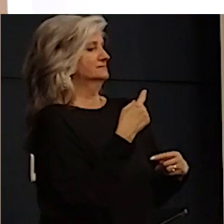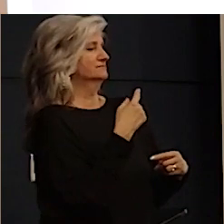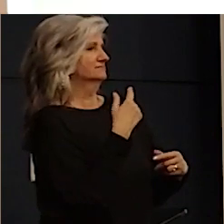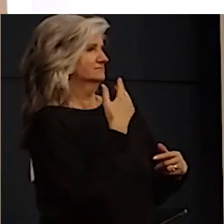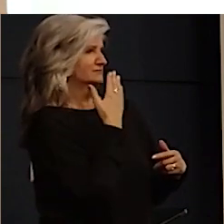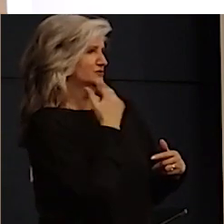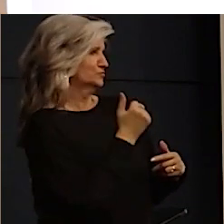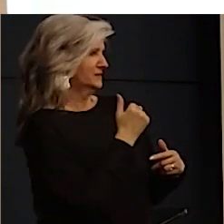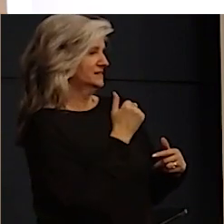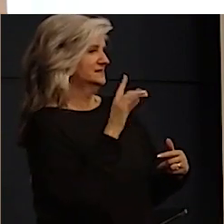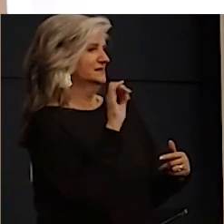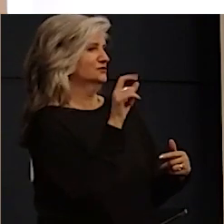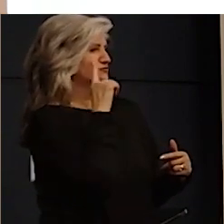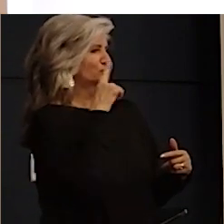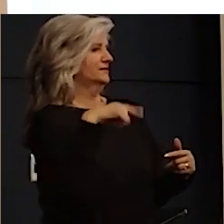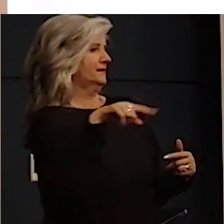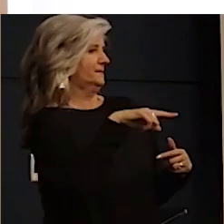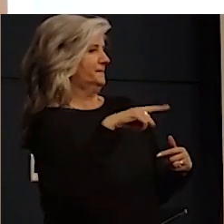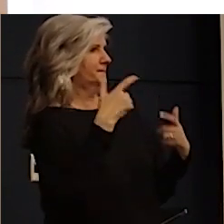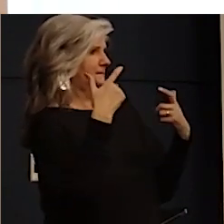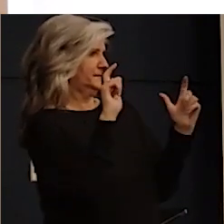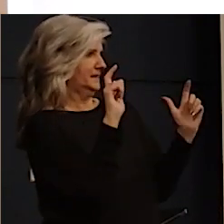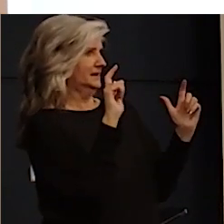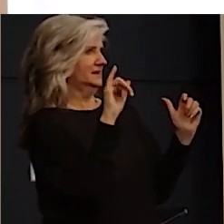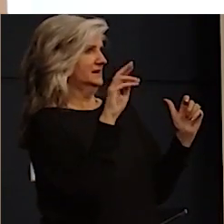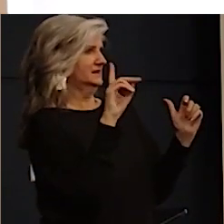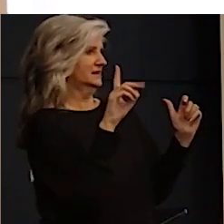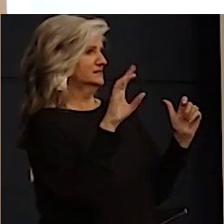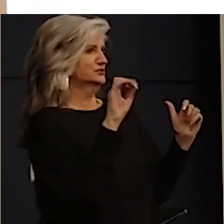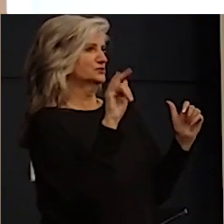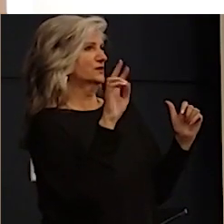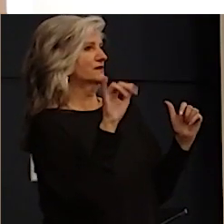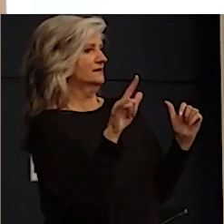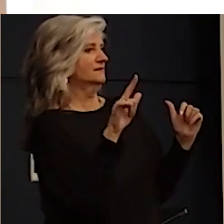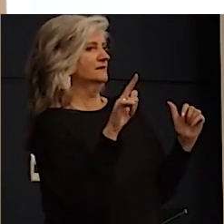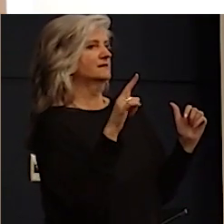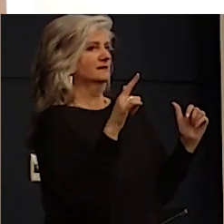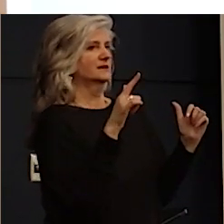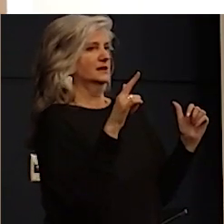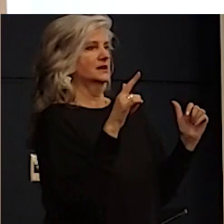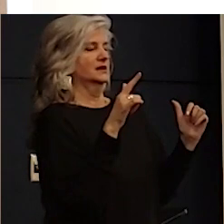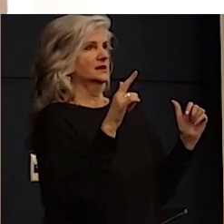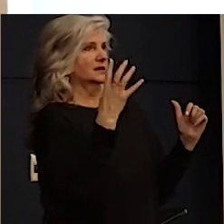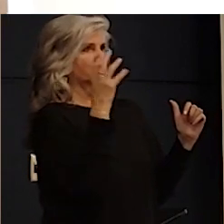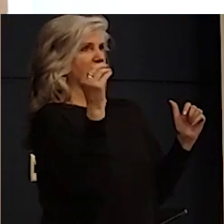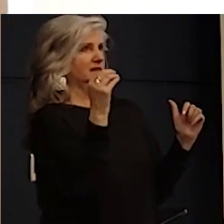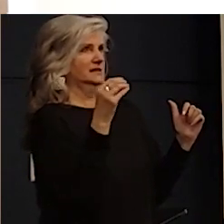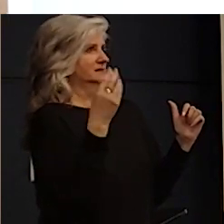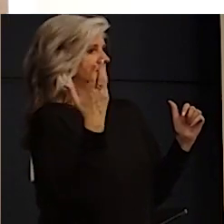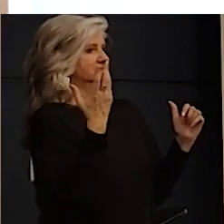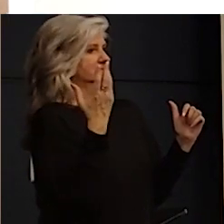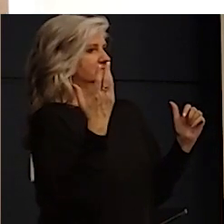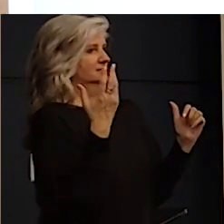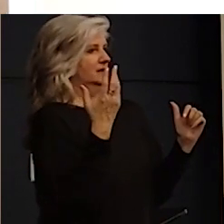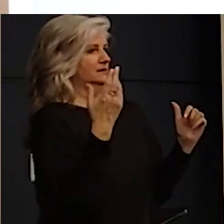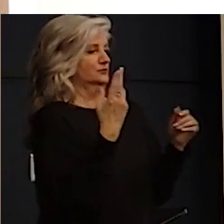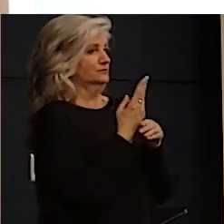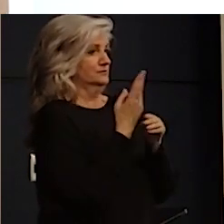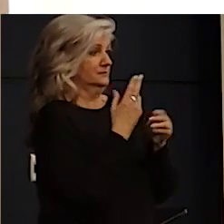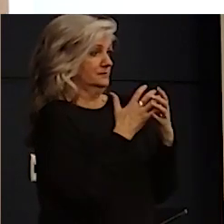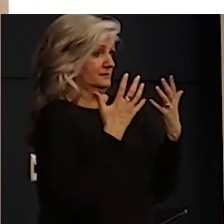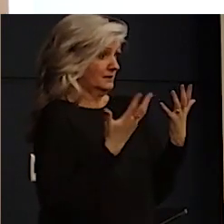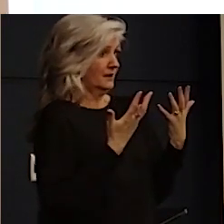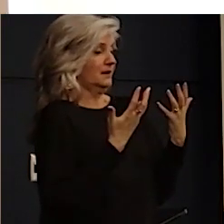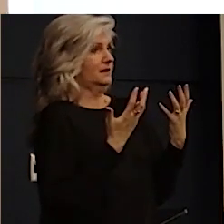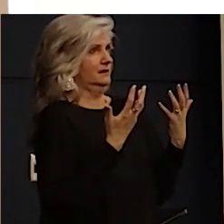cost allocation for the very, very big industrial customers that use a huge amount of electricity, yet aren't paying their fair share. In fact, industrial customers